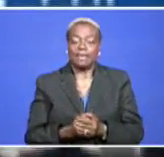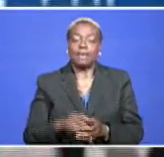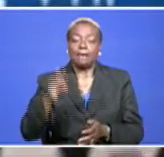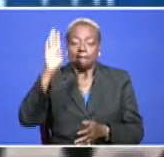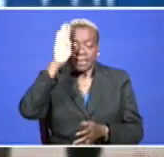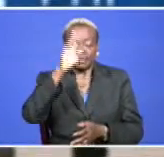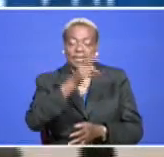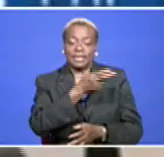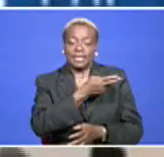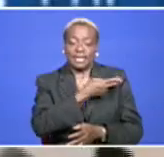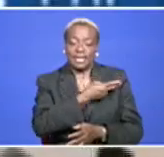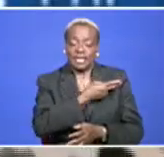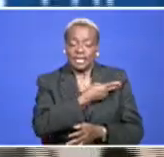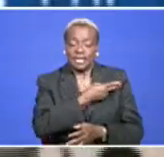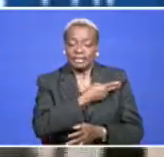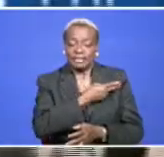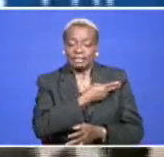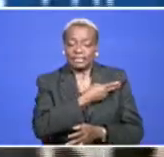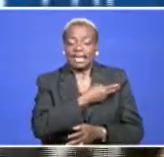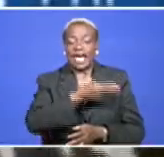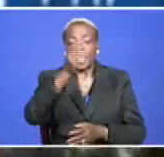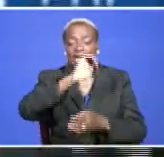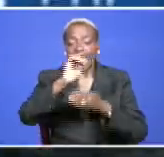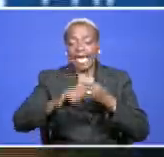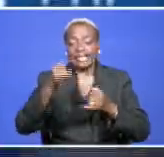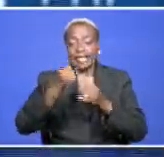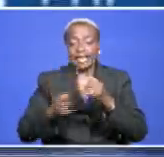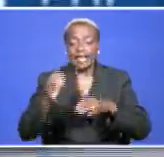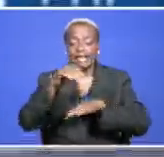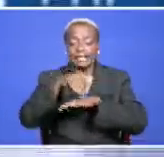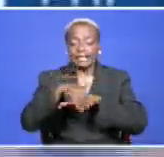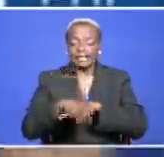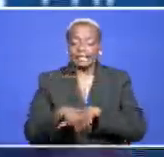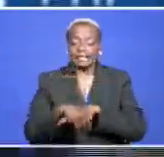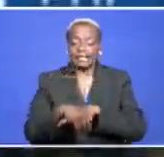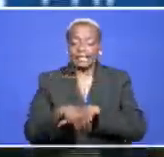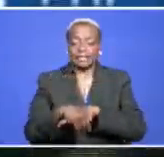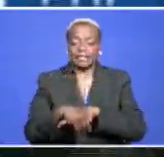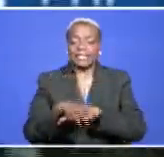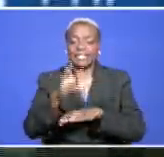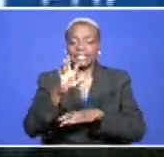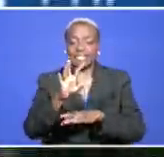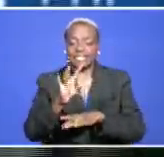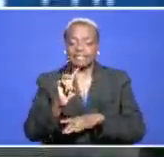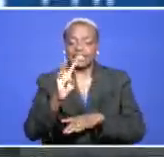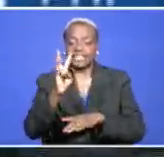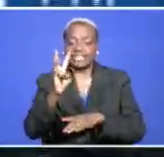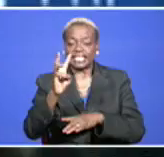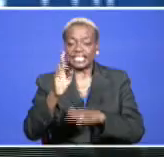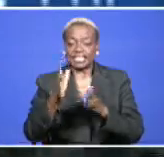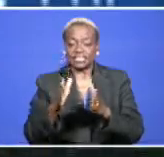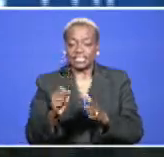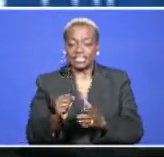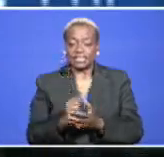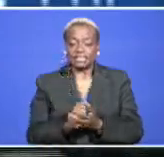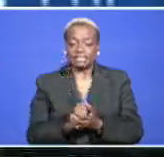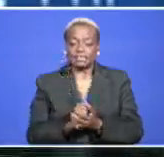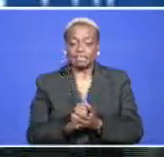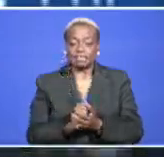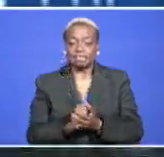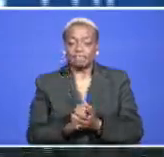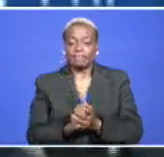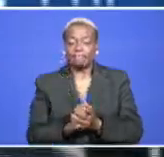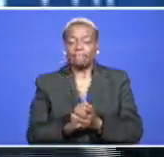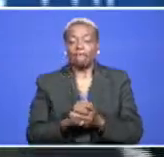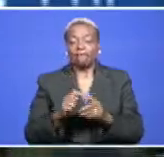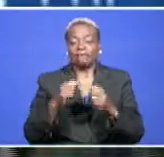Hield and the Sacramento Kings on a high entering last night's home game with the Philadelphia 76ers. The Kings had won 6 of 7 since the All-Star break,